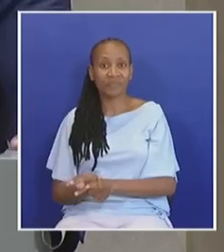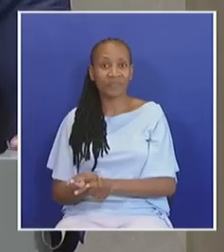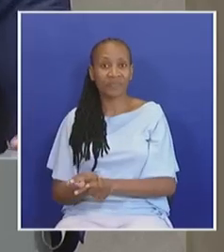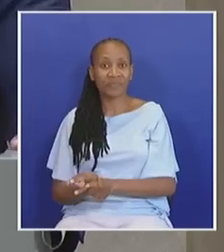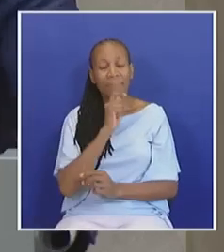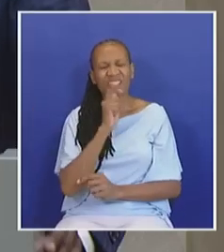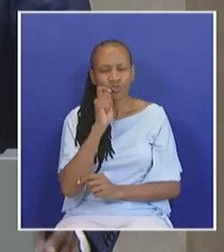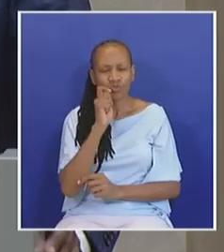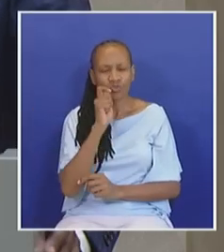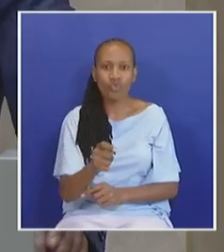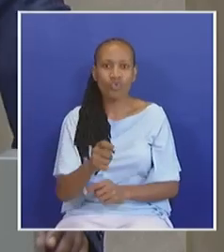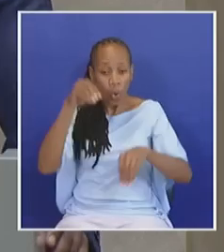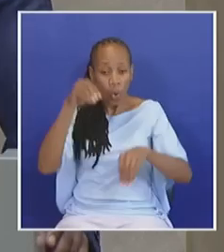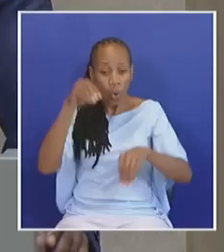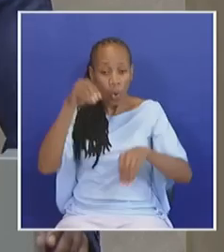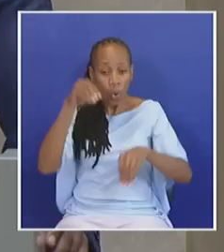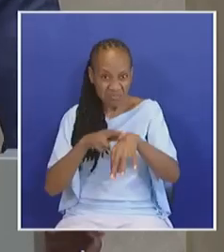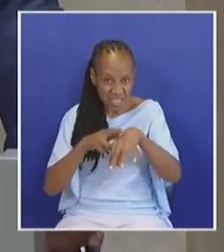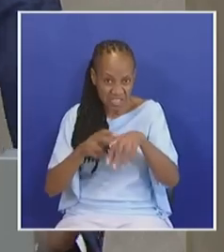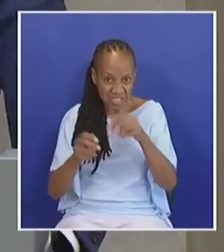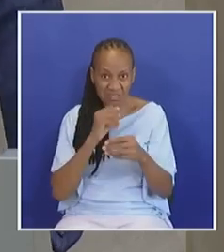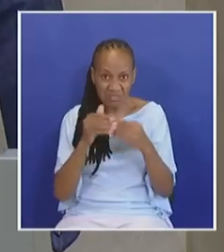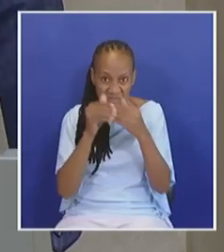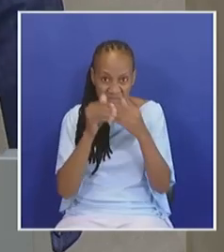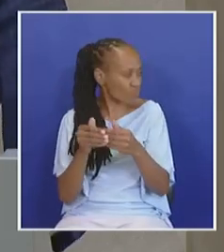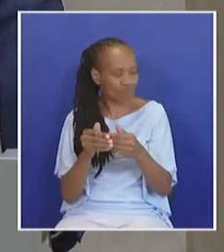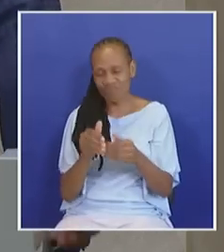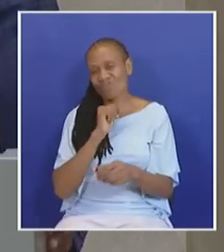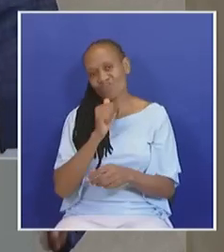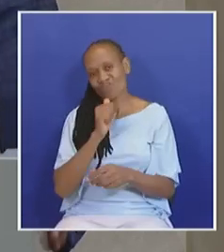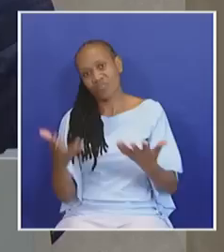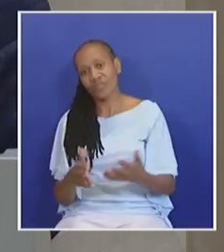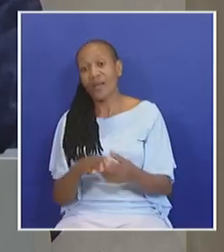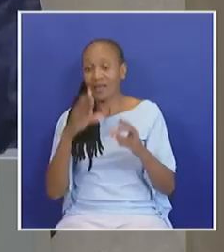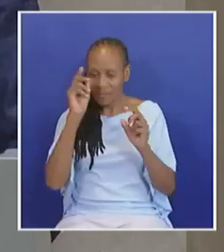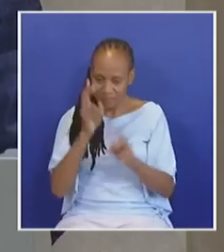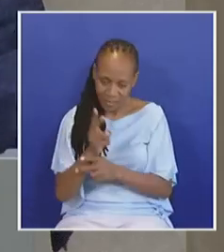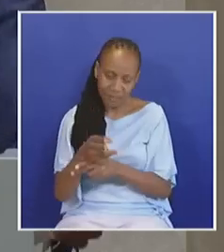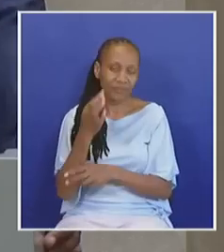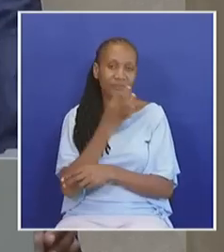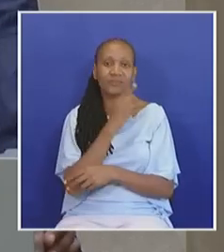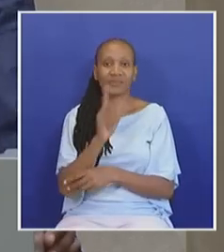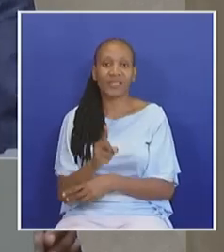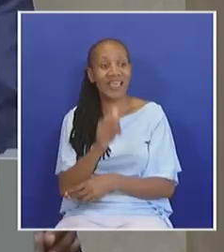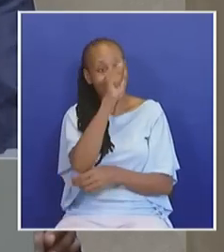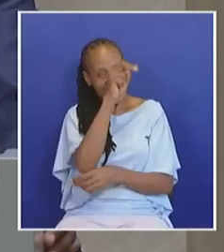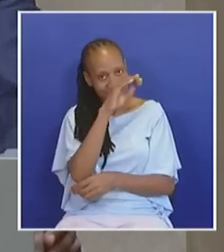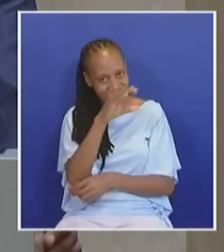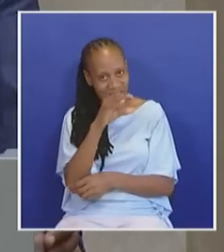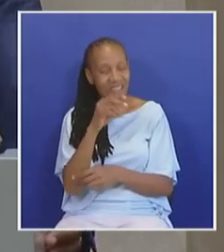know any color. Let me conclude, Chairperson, by reaffirming what the ANC said